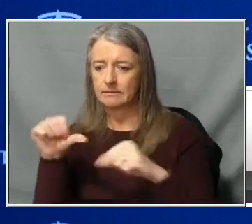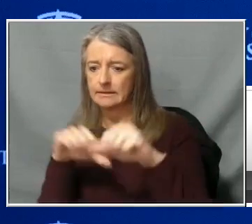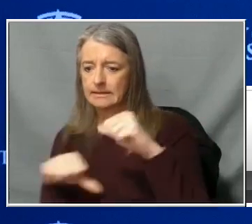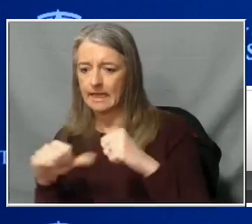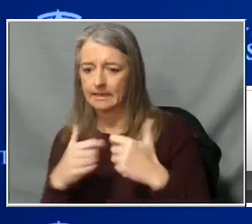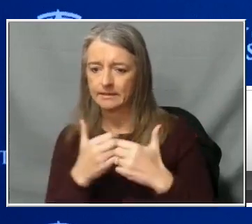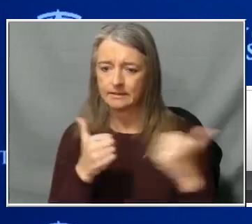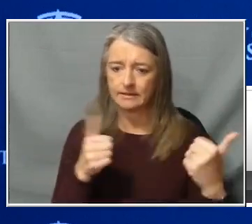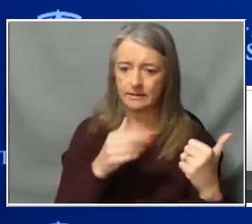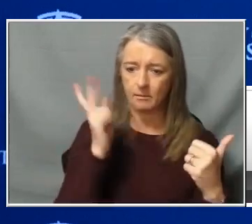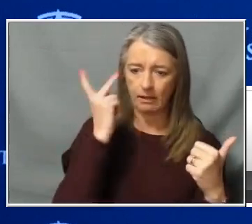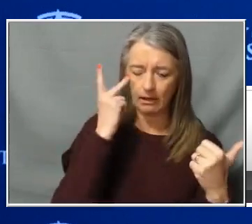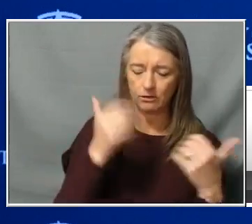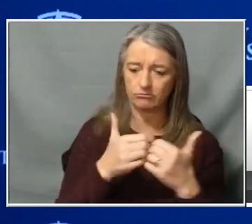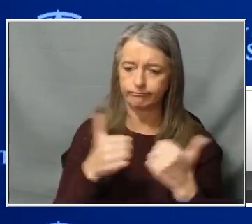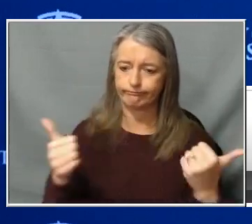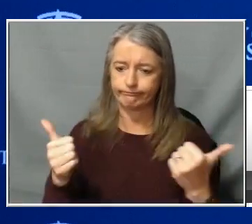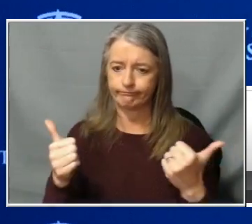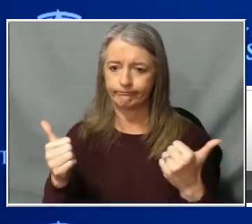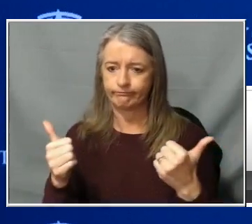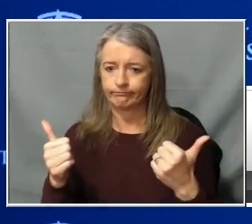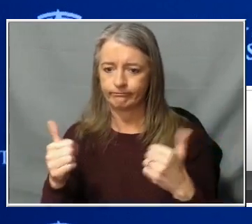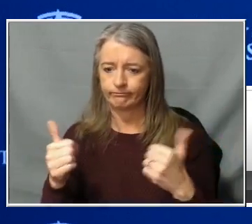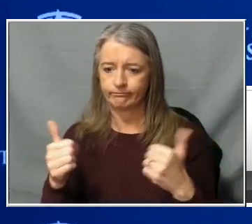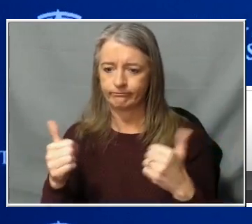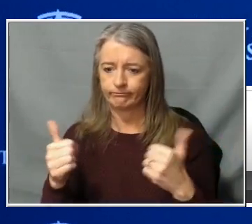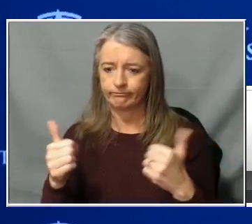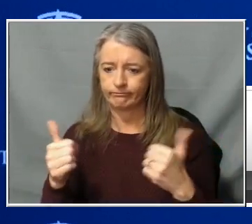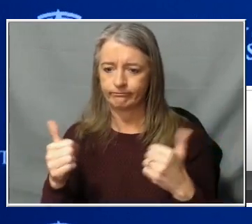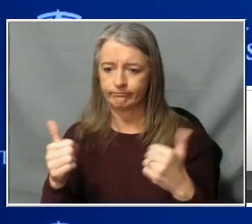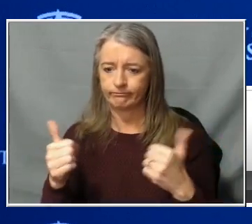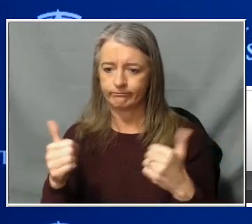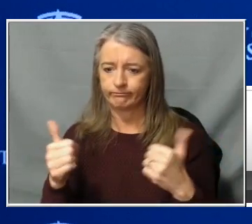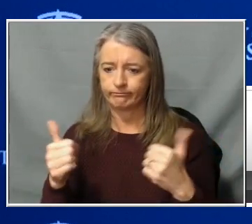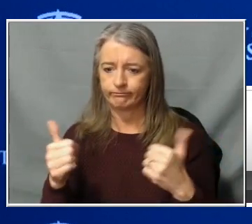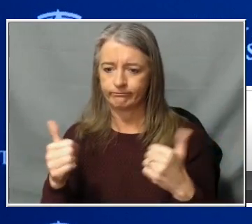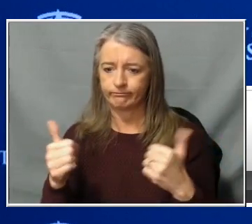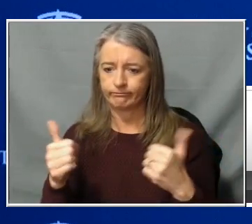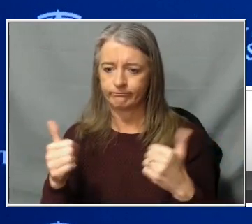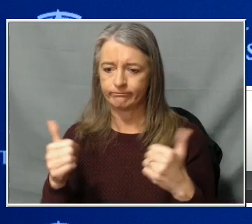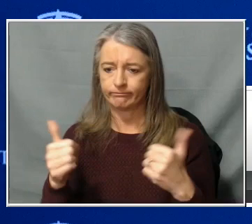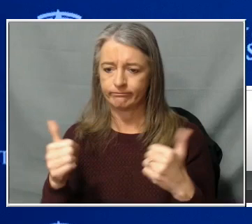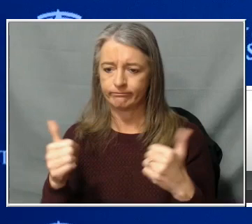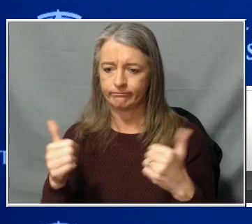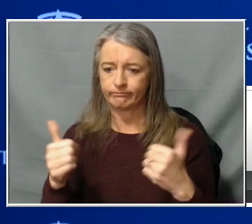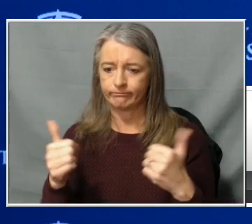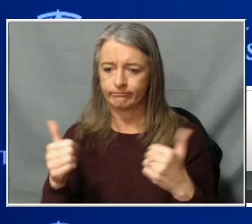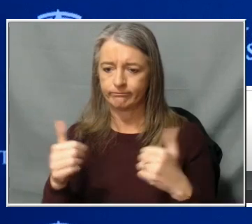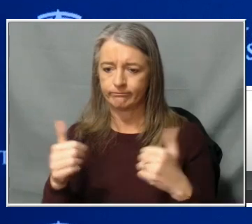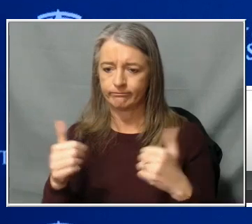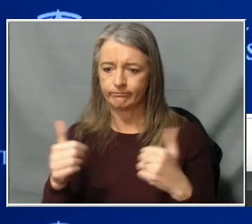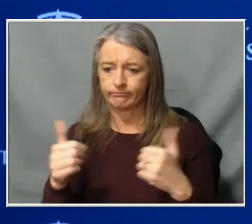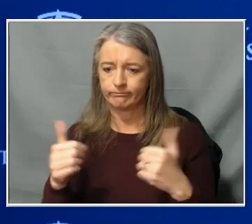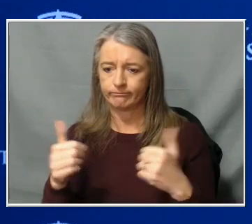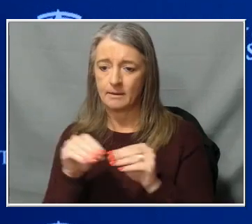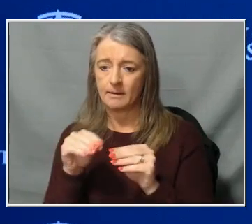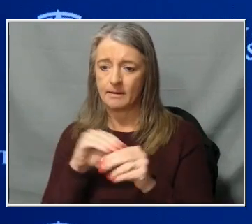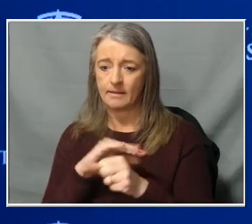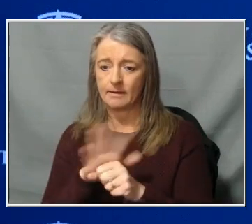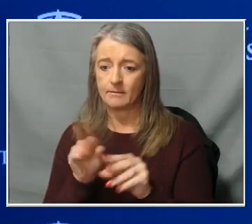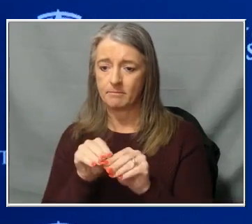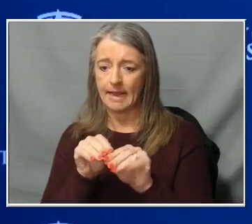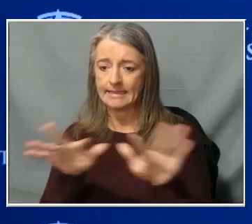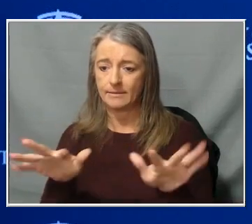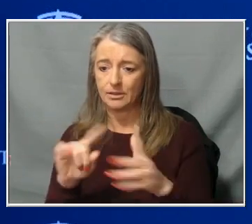political gains and political reasons. And right now the science supports that the pandemic started